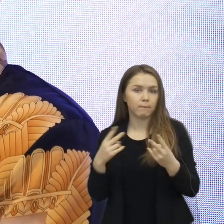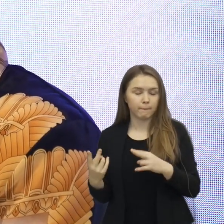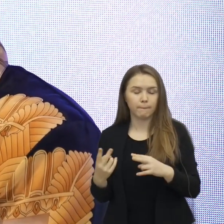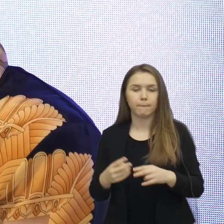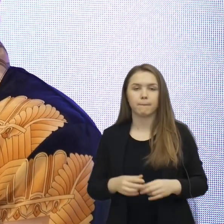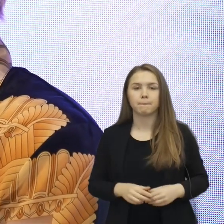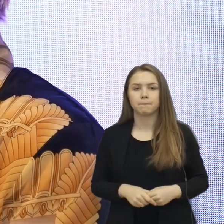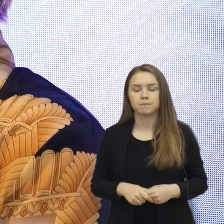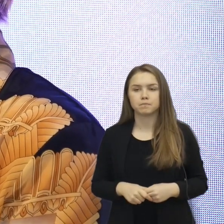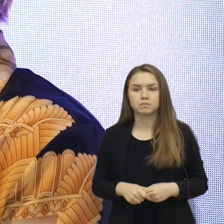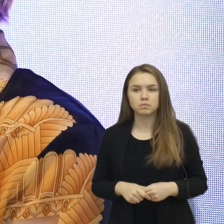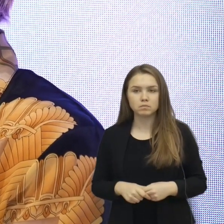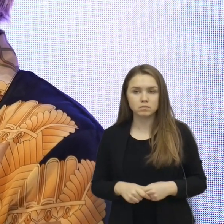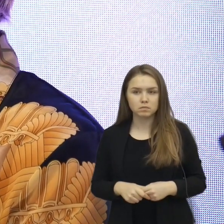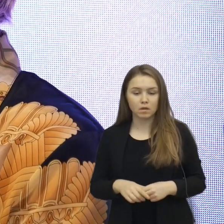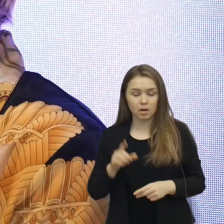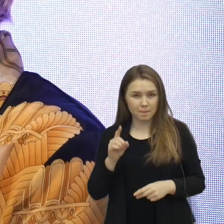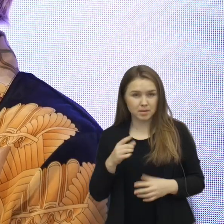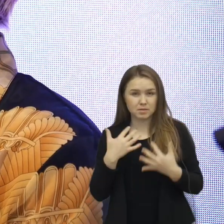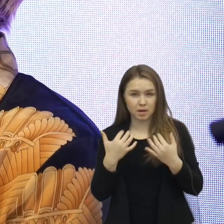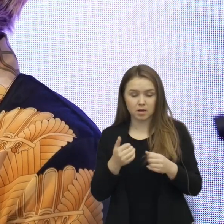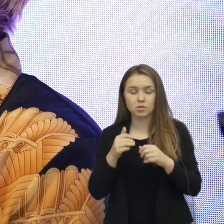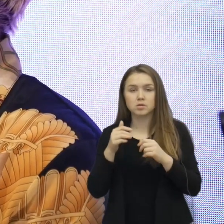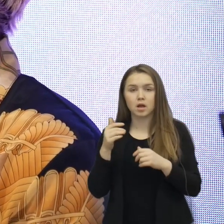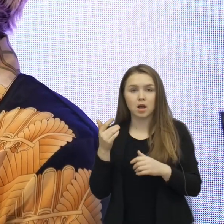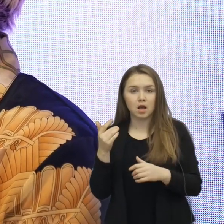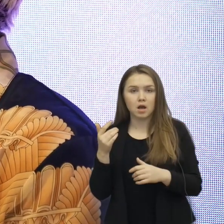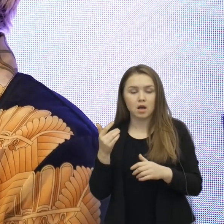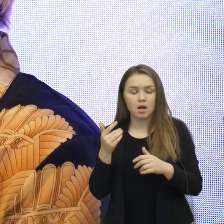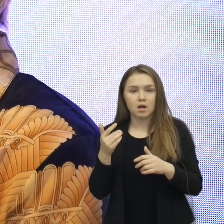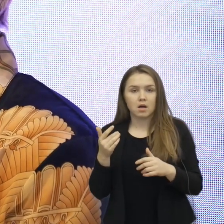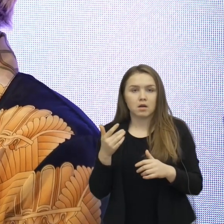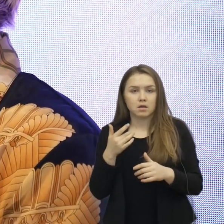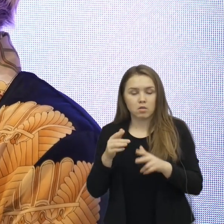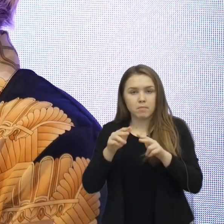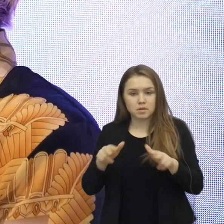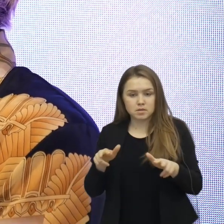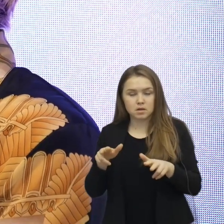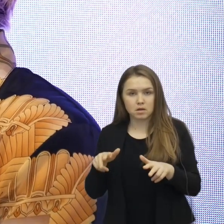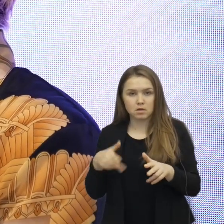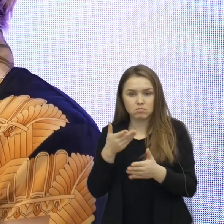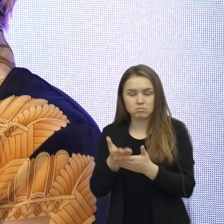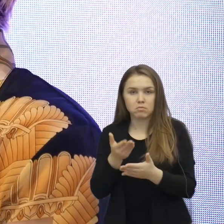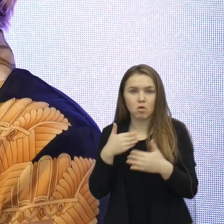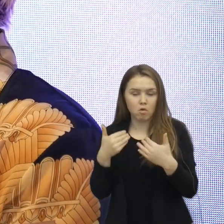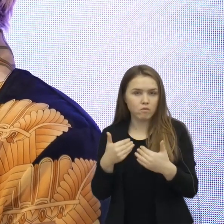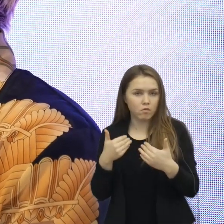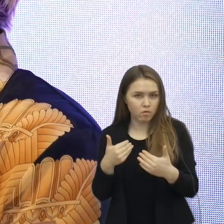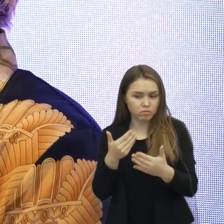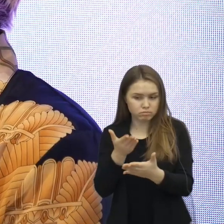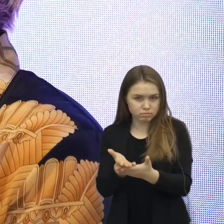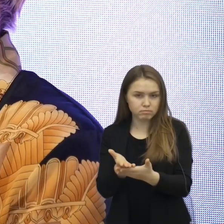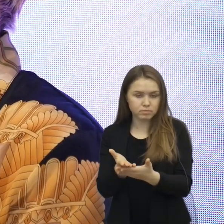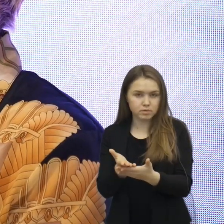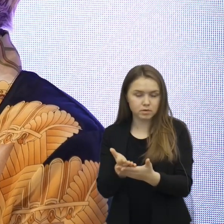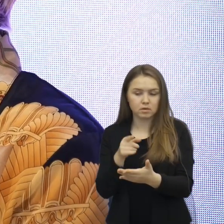treatment recommendations, they for a long time refused to change the treatment guideline, which says that you cannot go anywhere